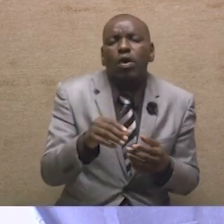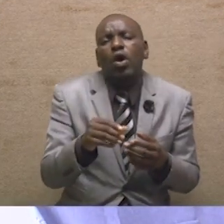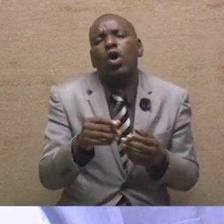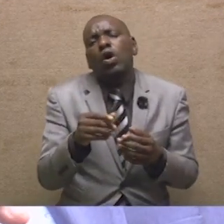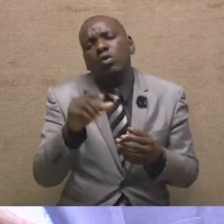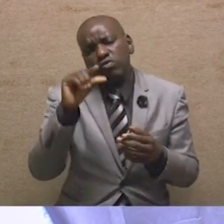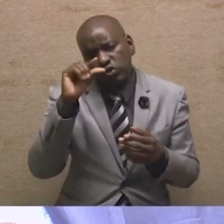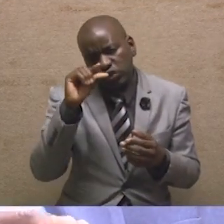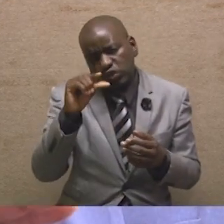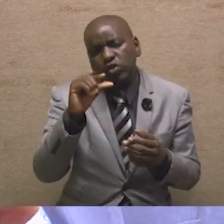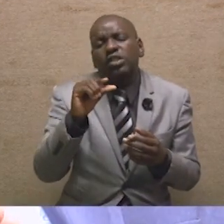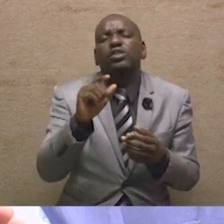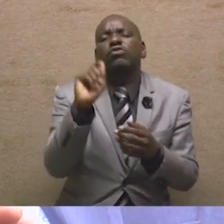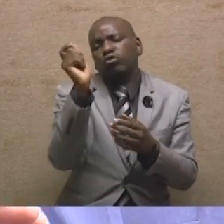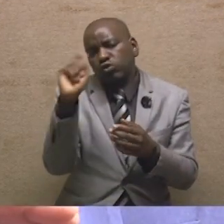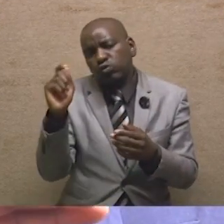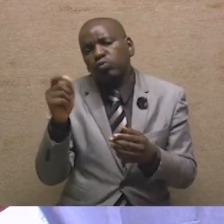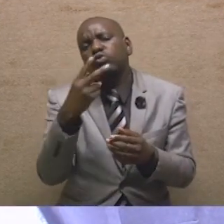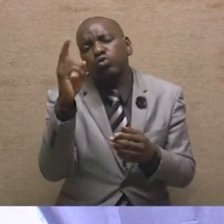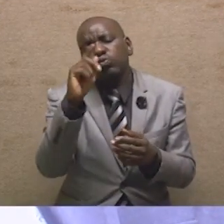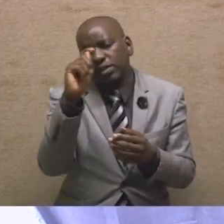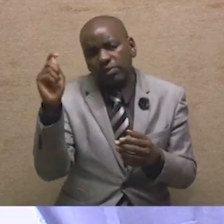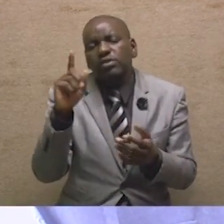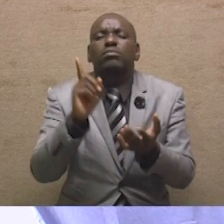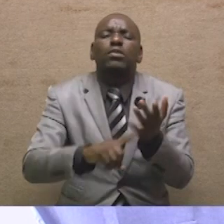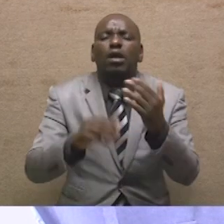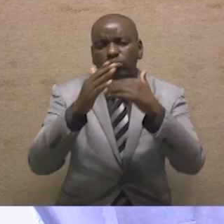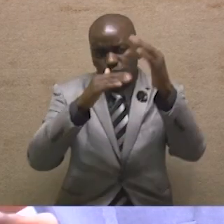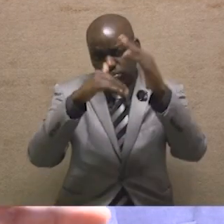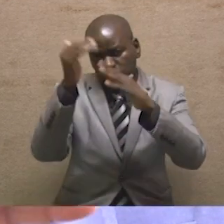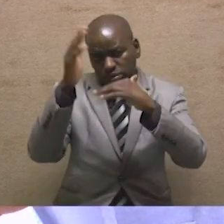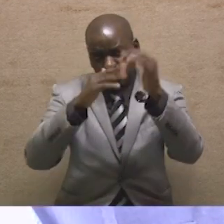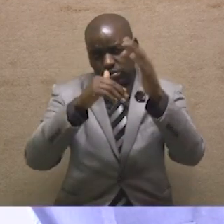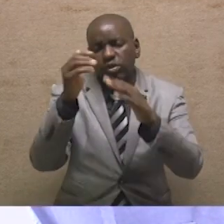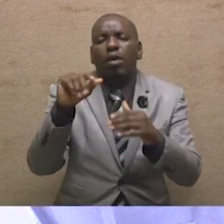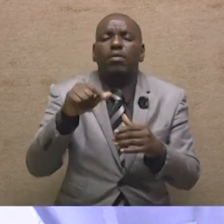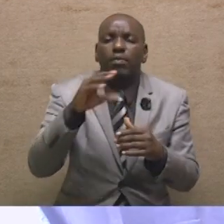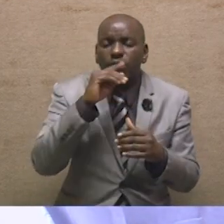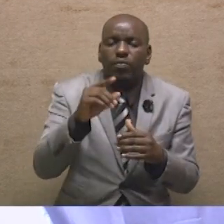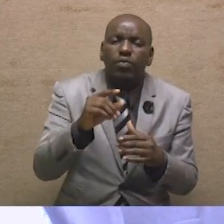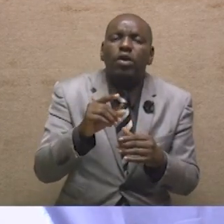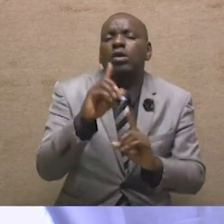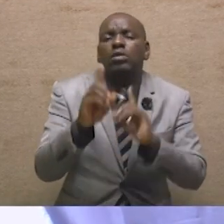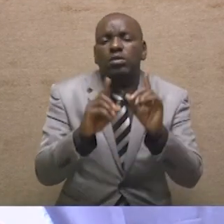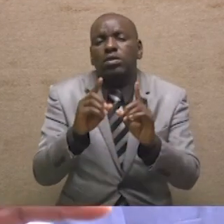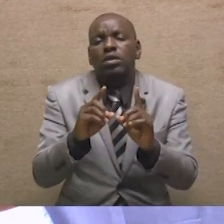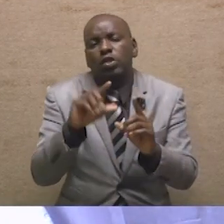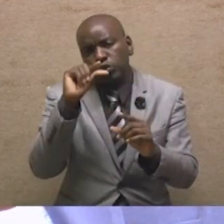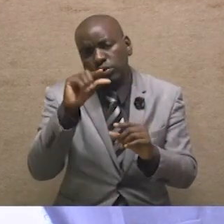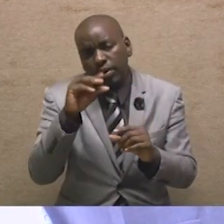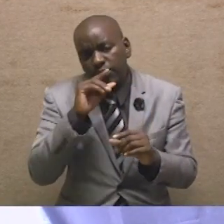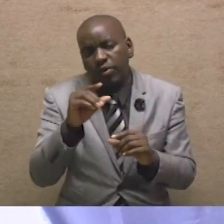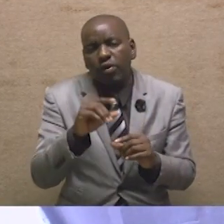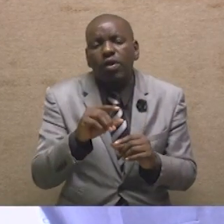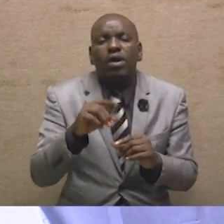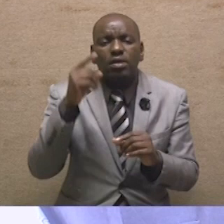record saying they have a shortage of nearly 2,000 schools and that they would like to construct. Yeah. So when you have got that